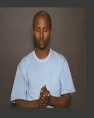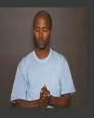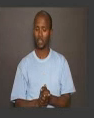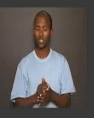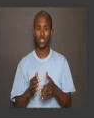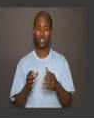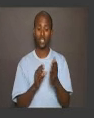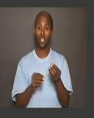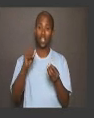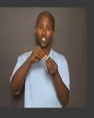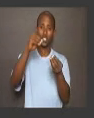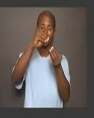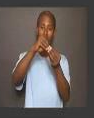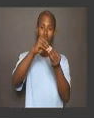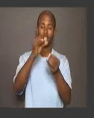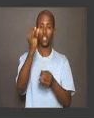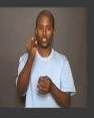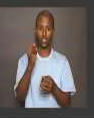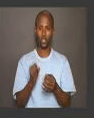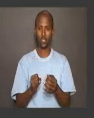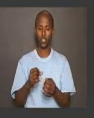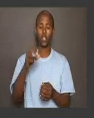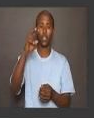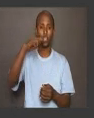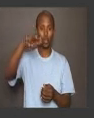It is increasing integers cubed.